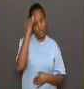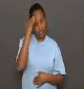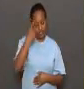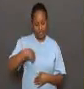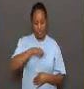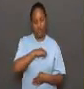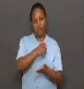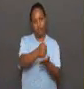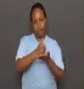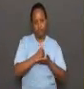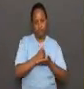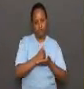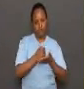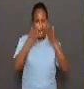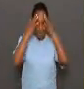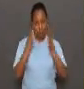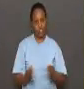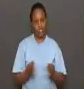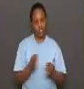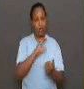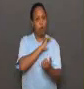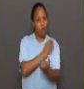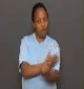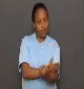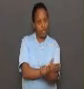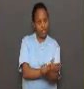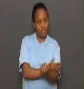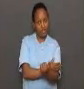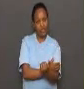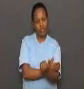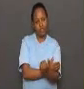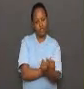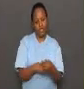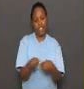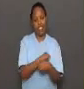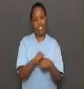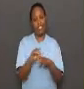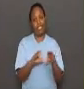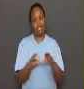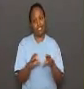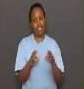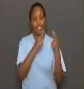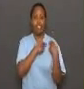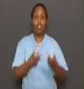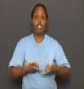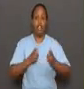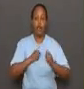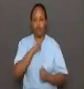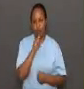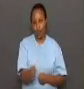helps us to determine when power is being exercised without authority.